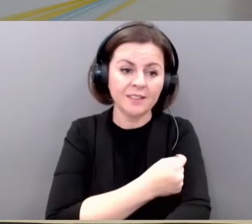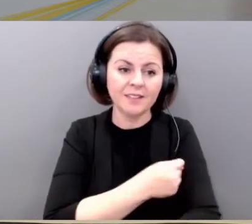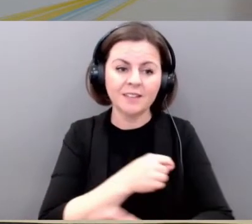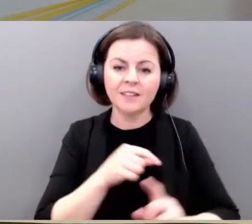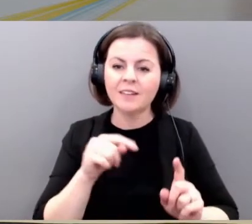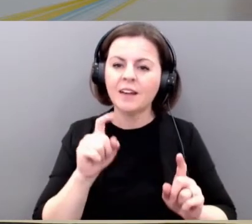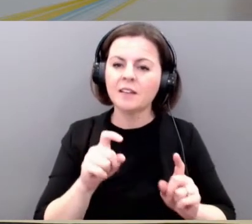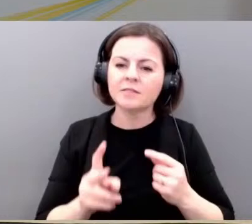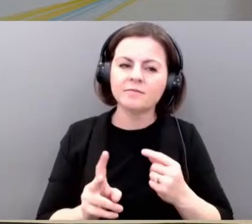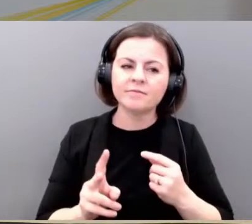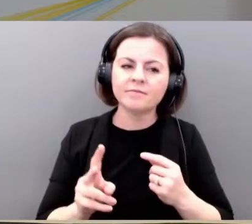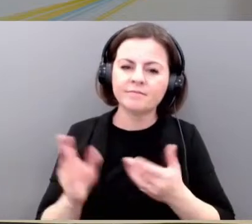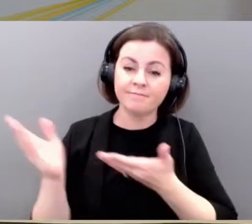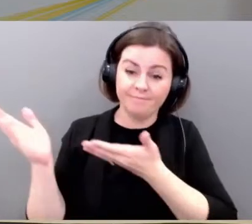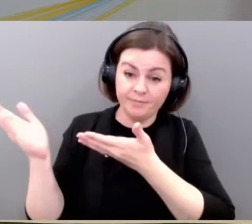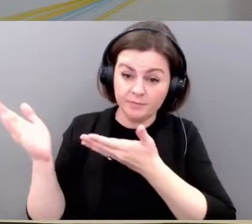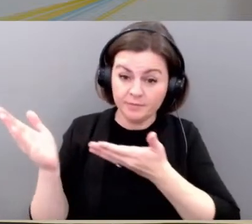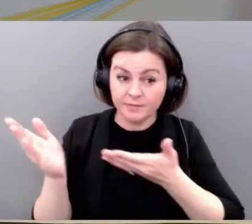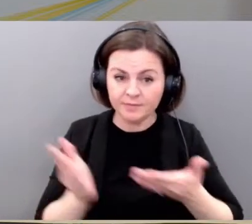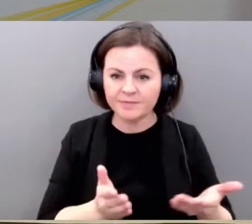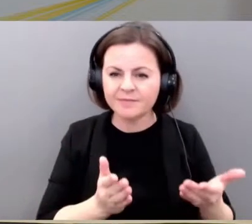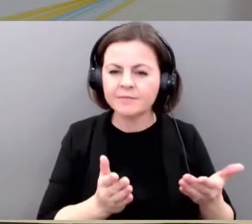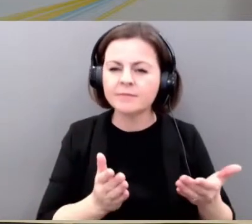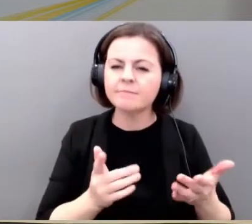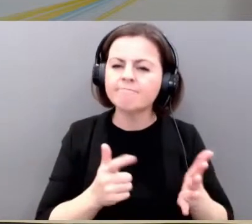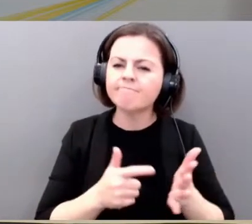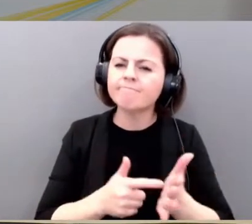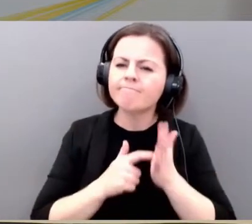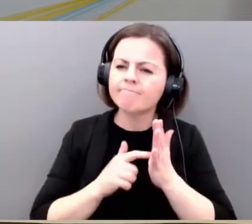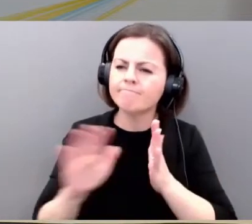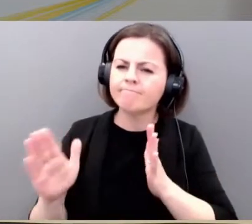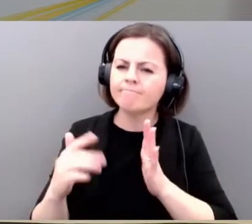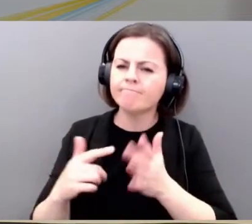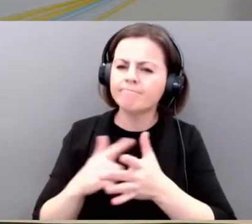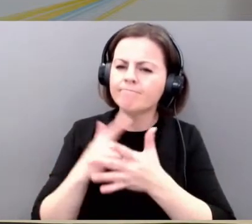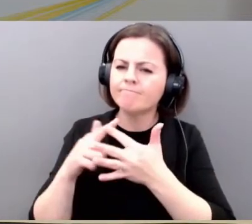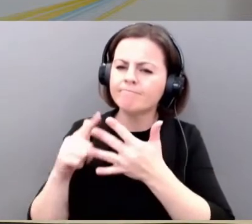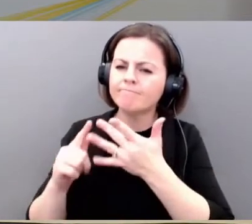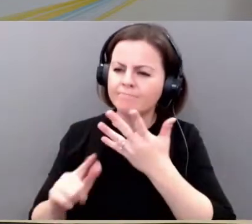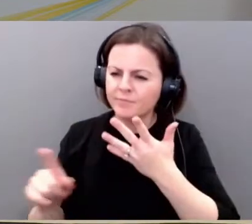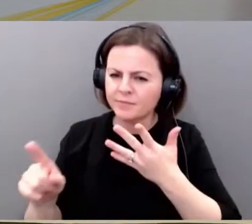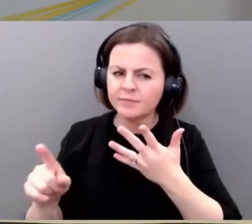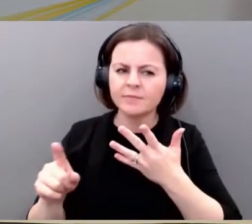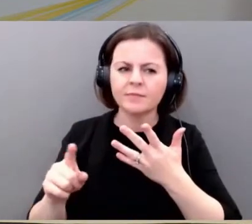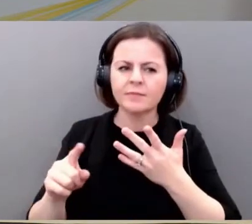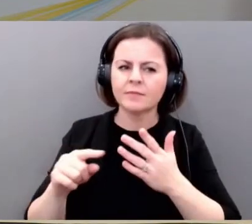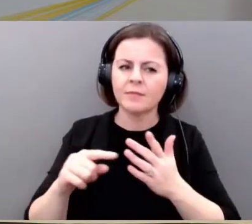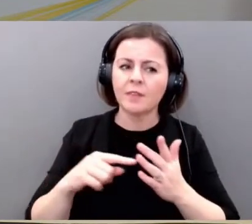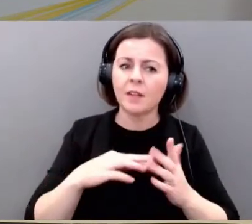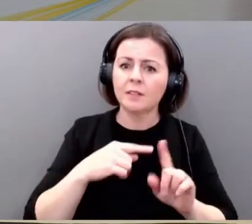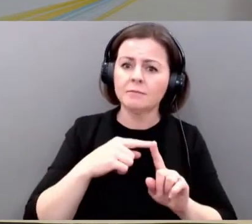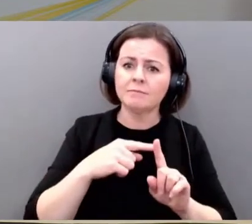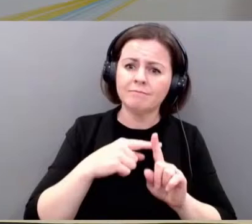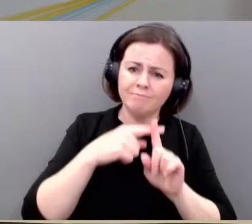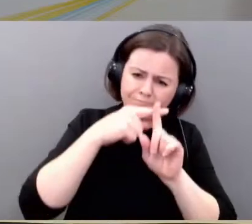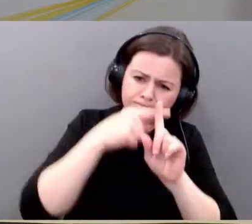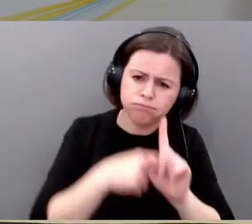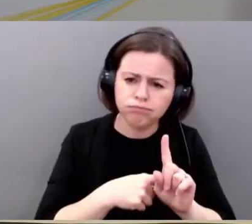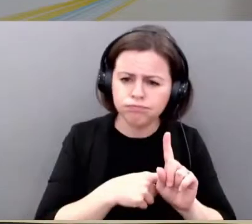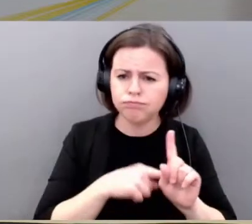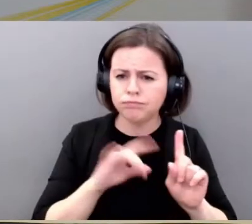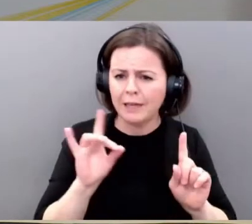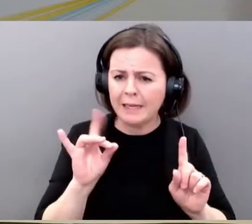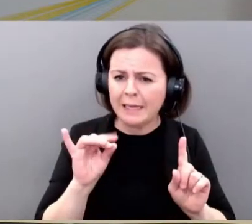be have certain criteria. So the -80 freezer in place, being